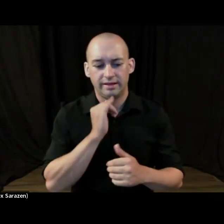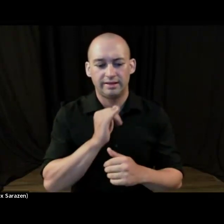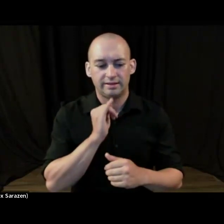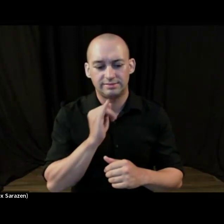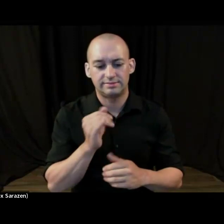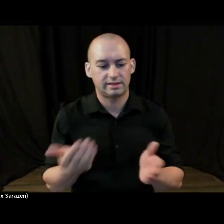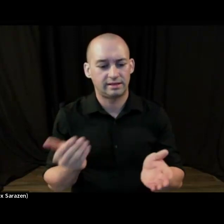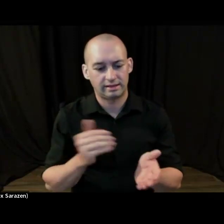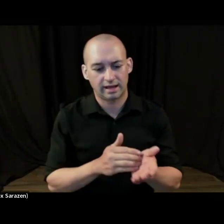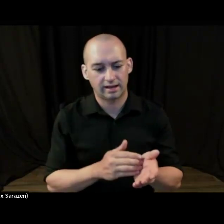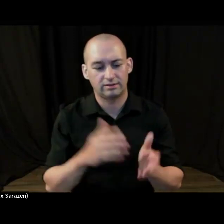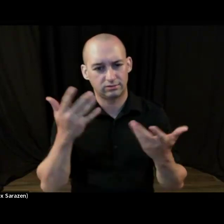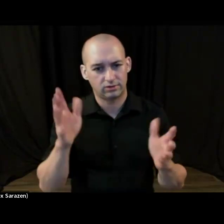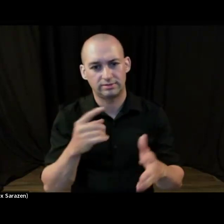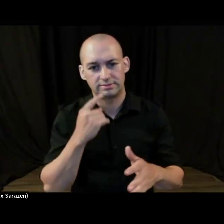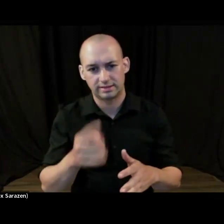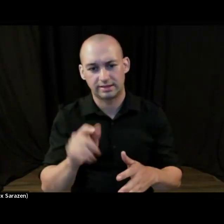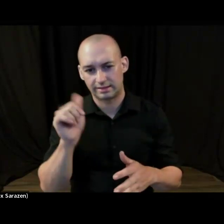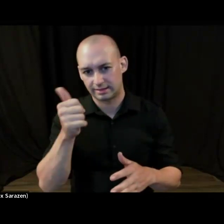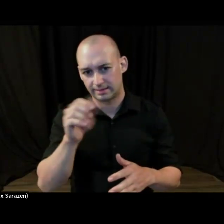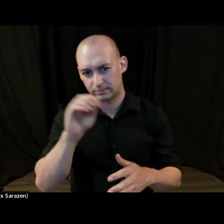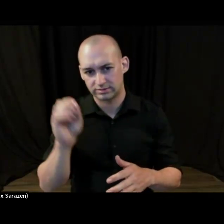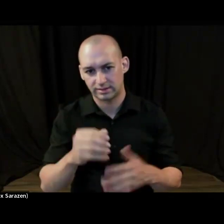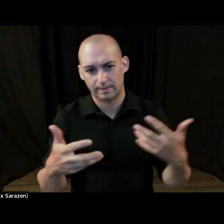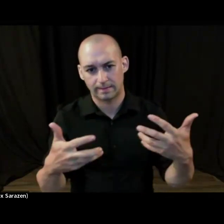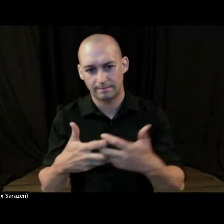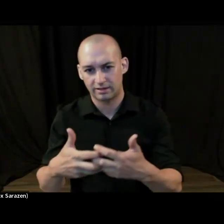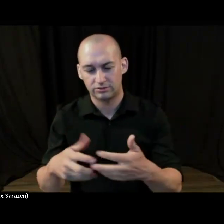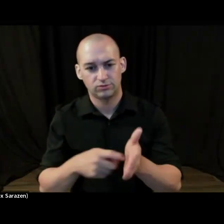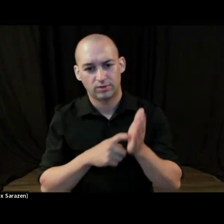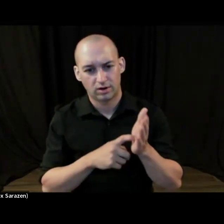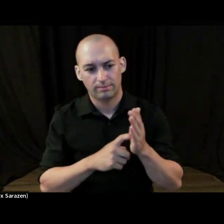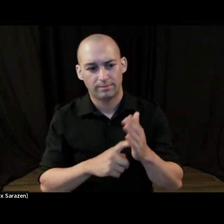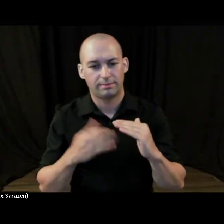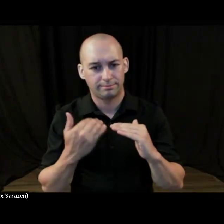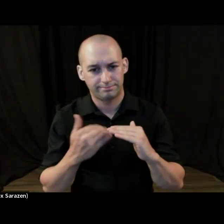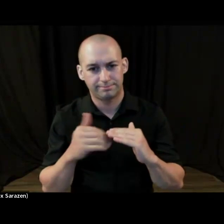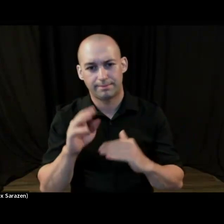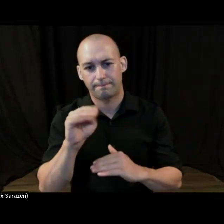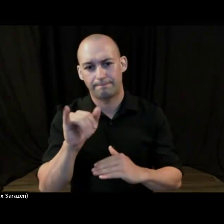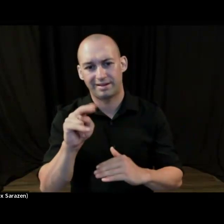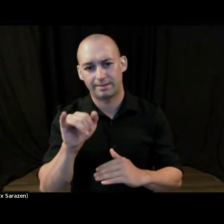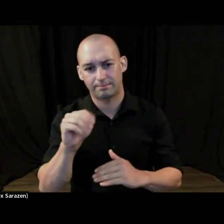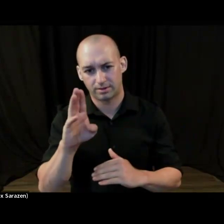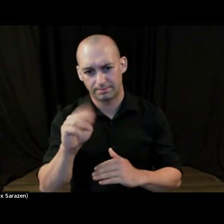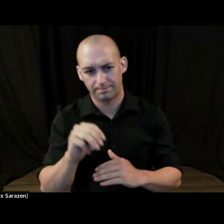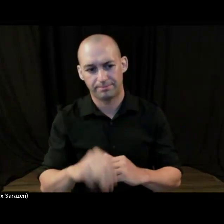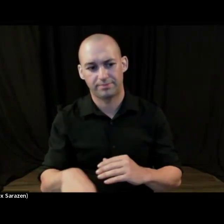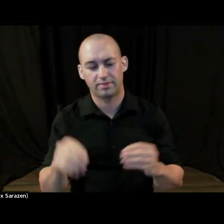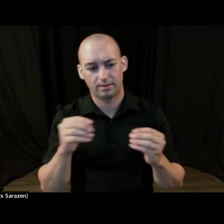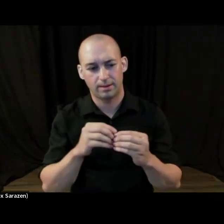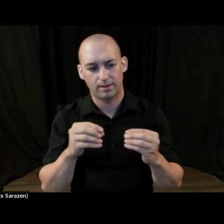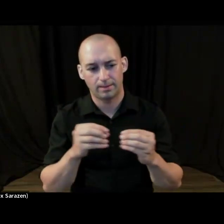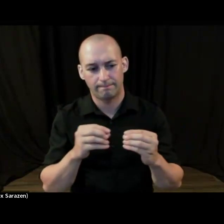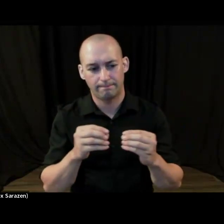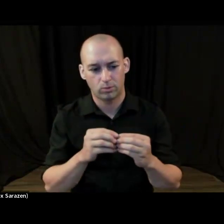has also been mentioned, a 10% match requirement as a minimum. The more match that